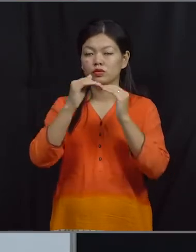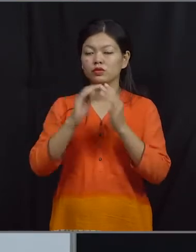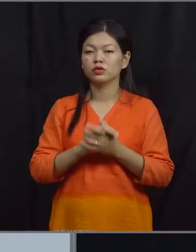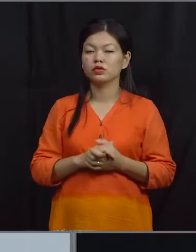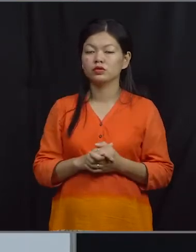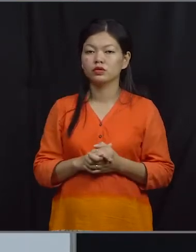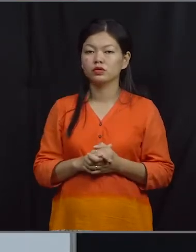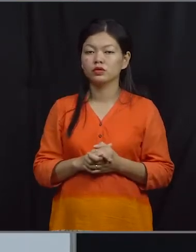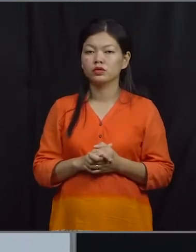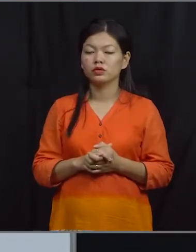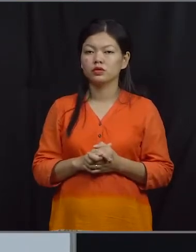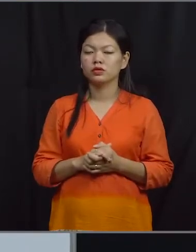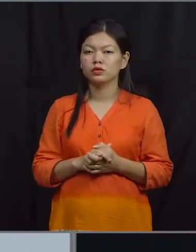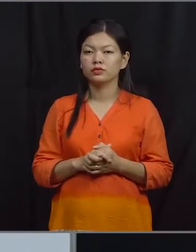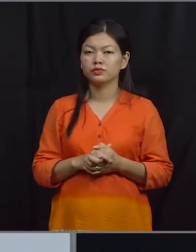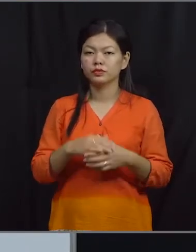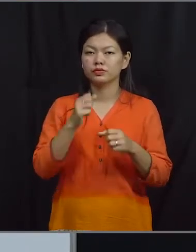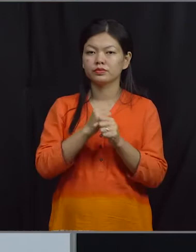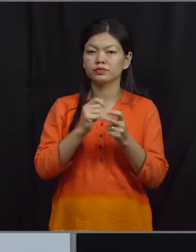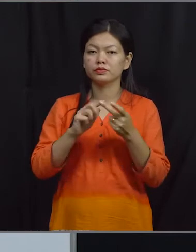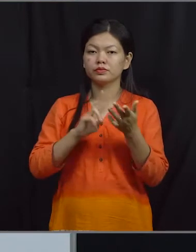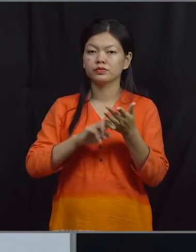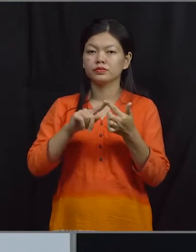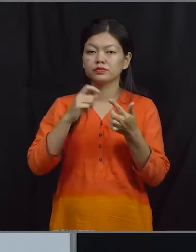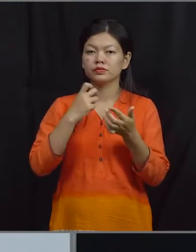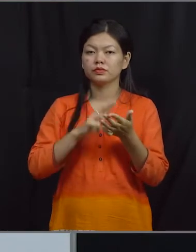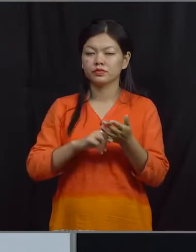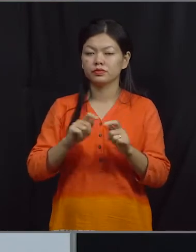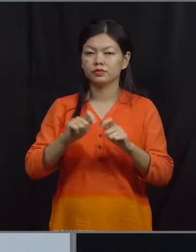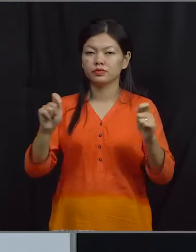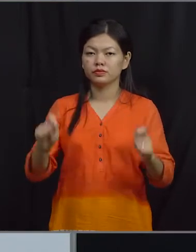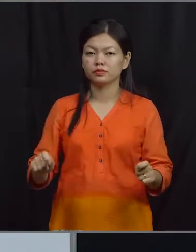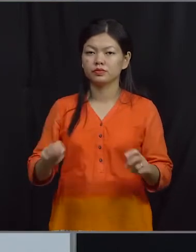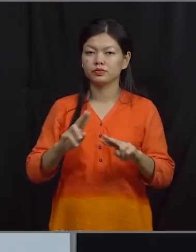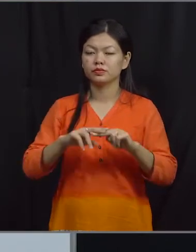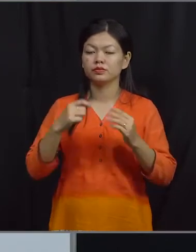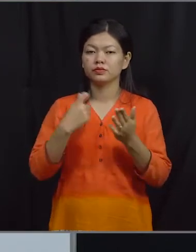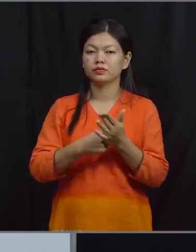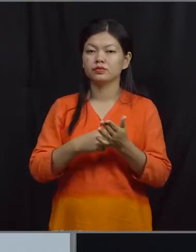this given system in the form